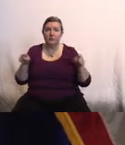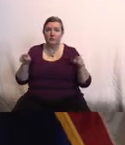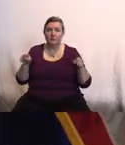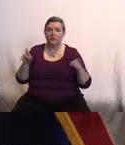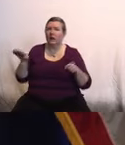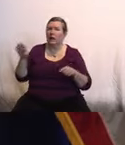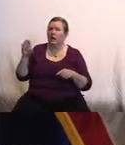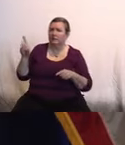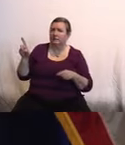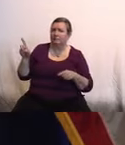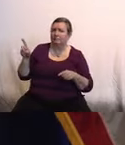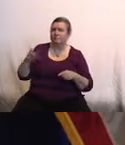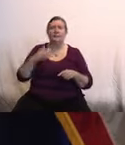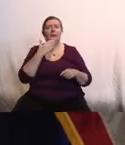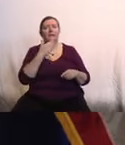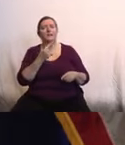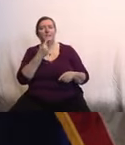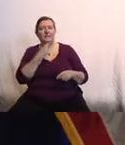and doing my usual stuff as well.